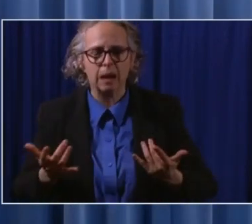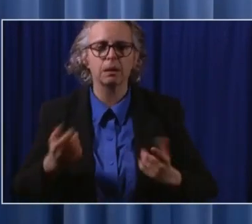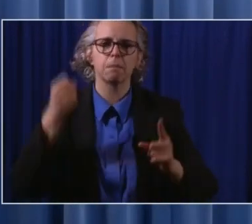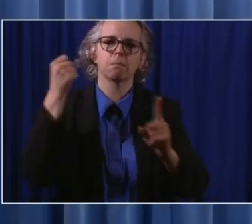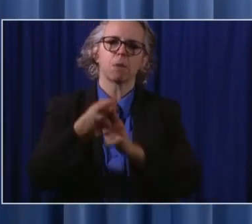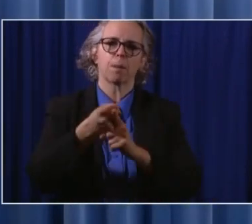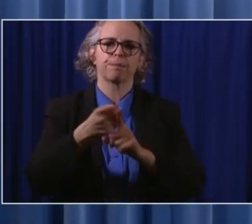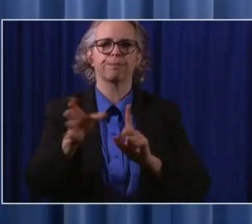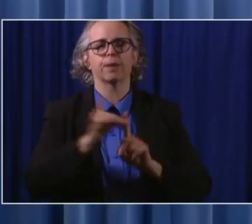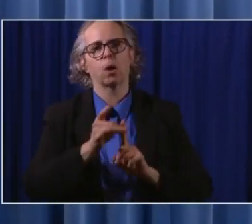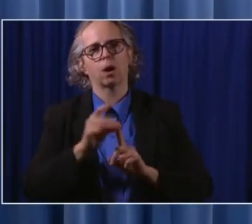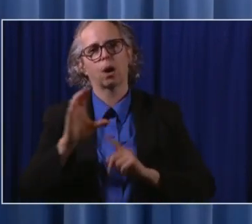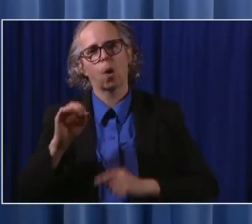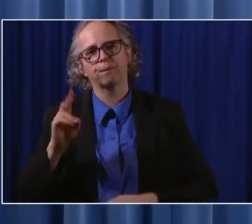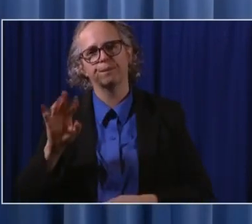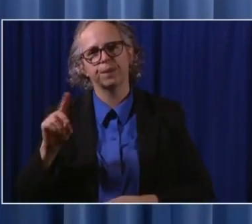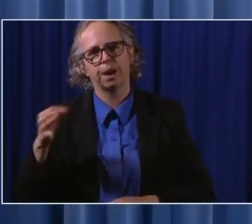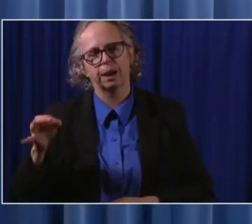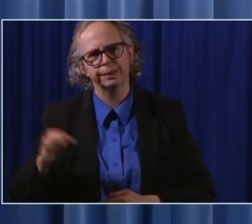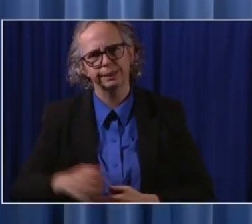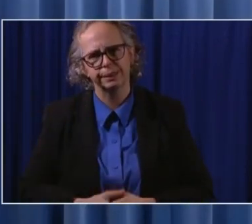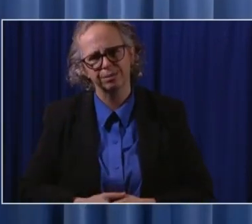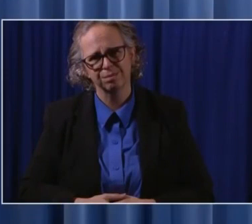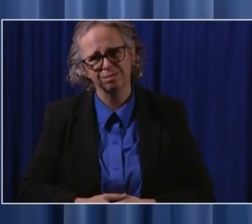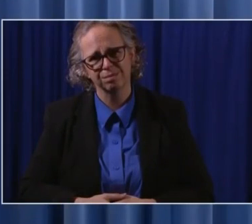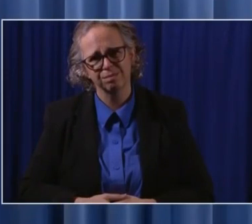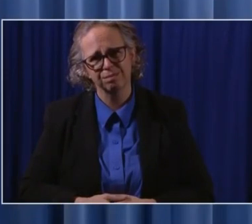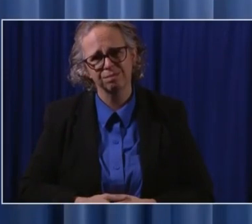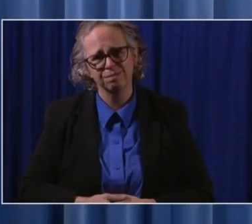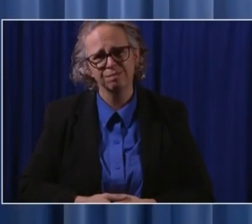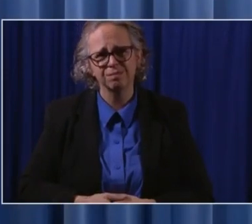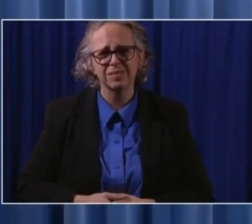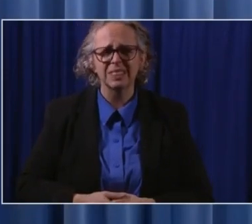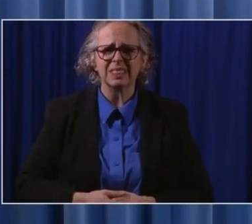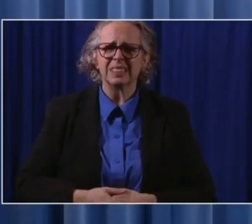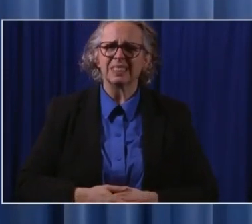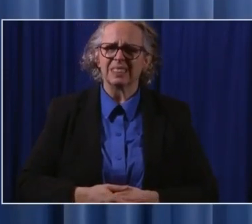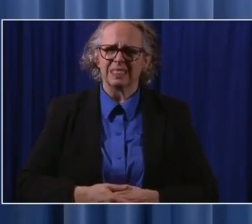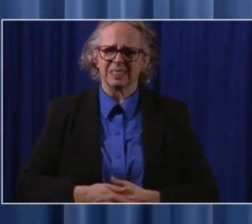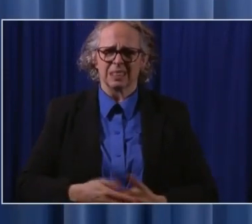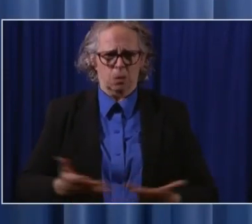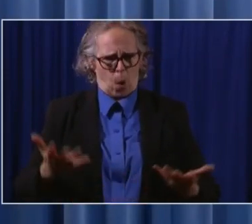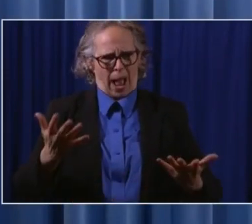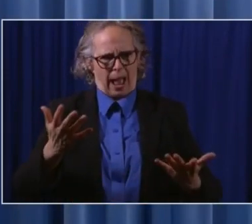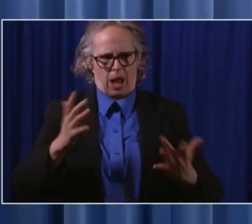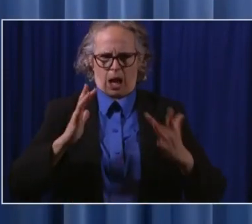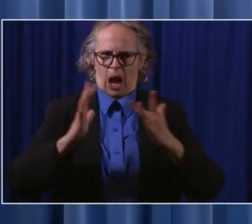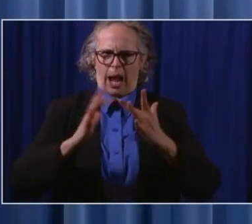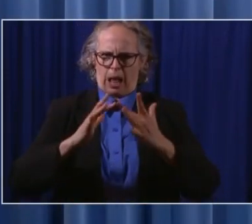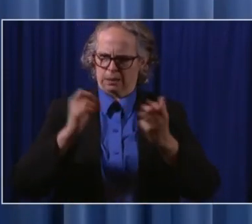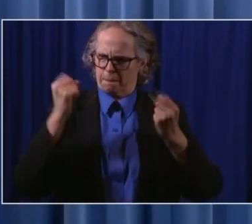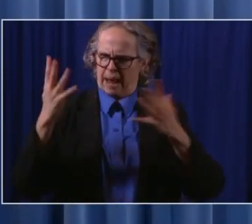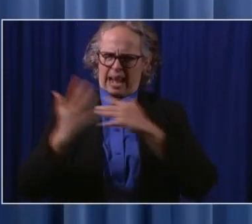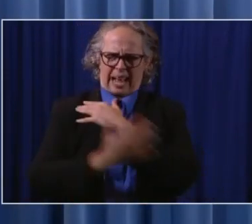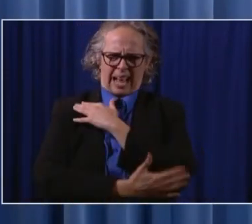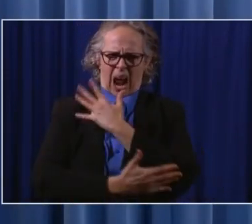News, though, is not completely bad. We also talked to several of our counties that, as we've said, have dropped from red to orange.